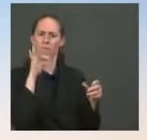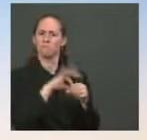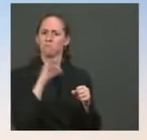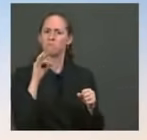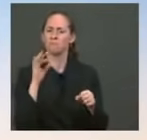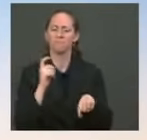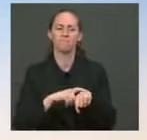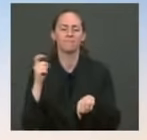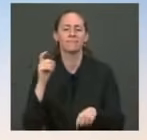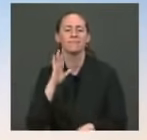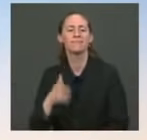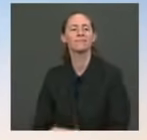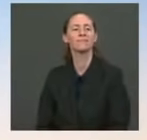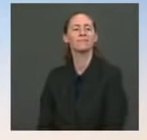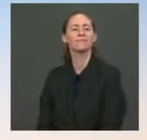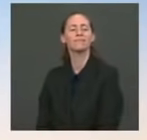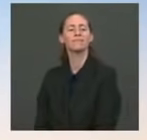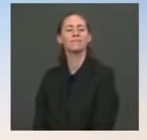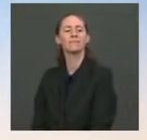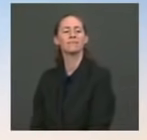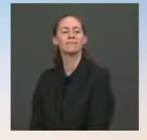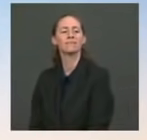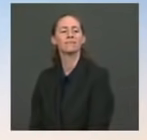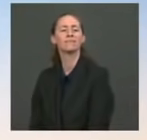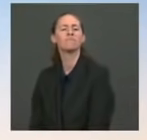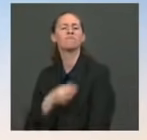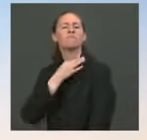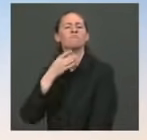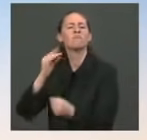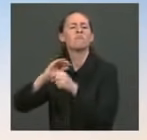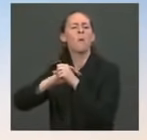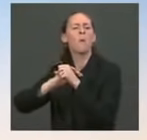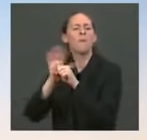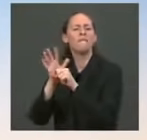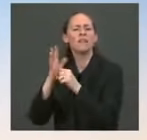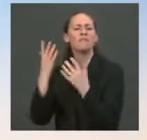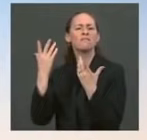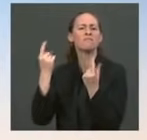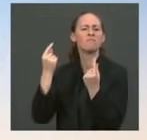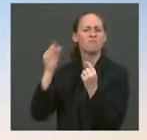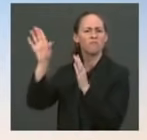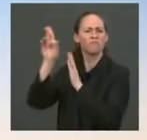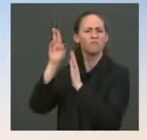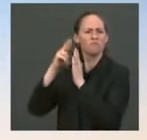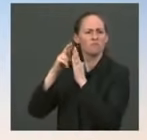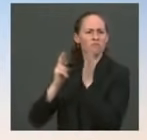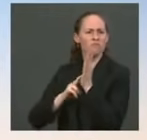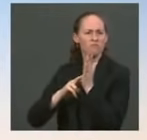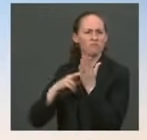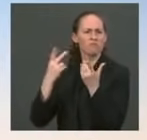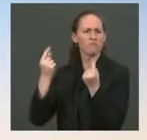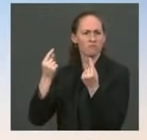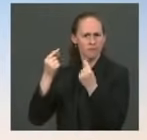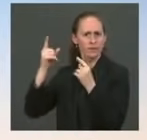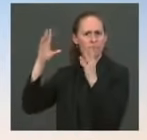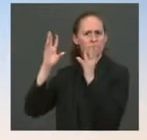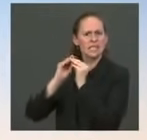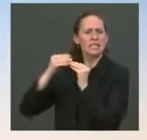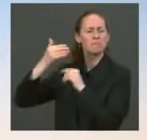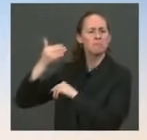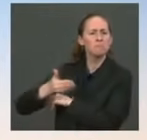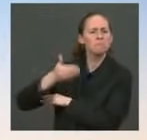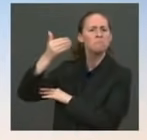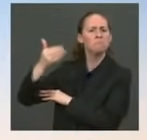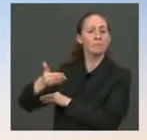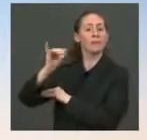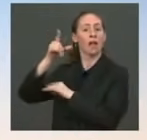COVID protocols that exist in the West Wing in particular. Sure. The president meets regularly with his counterparts, like today. Yep.